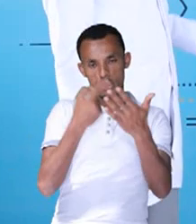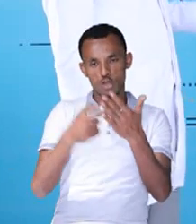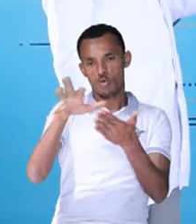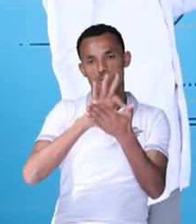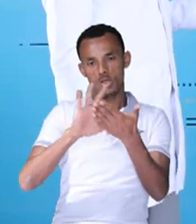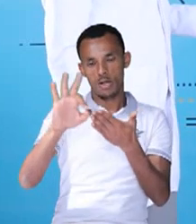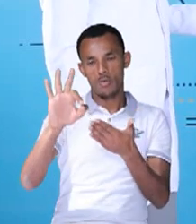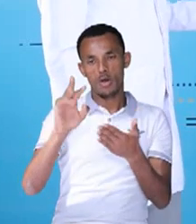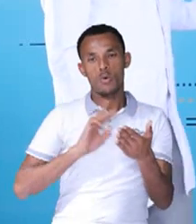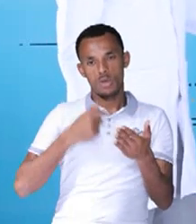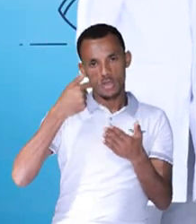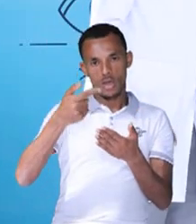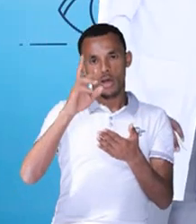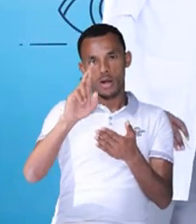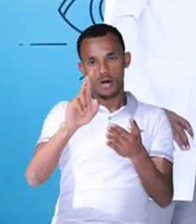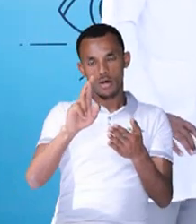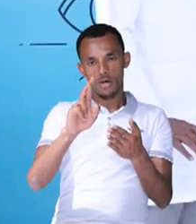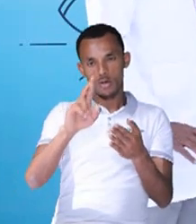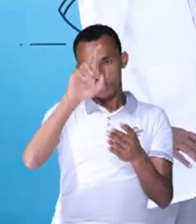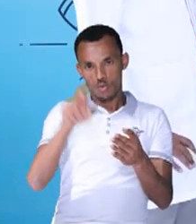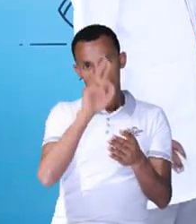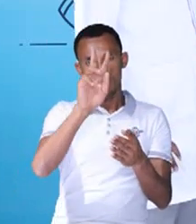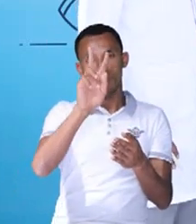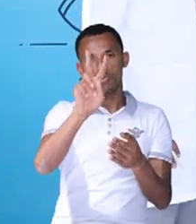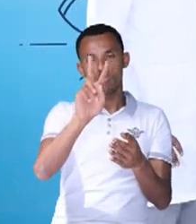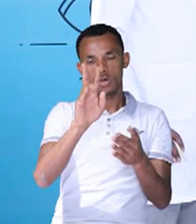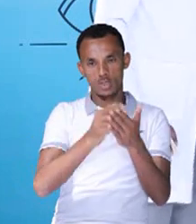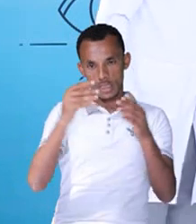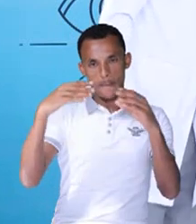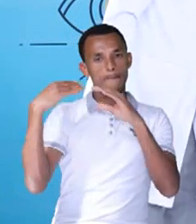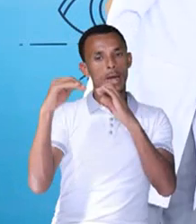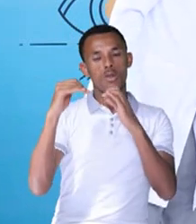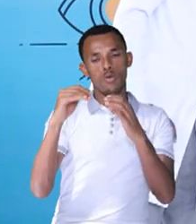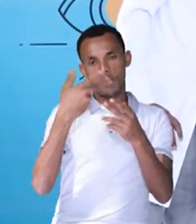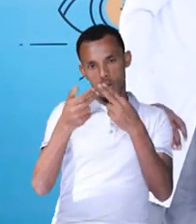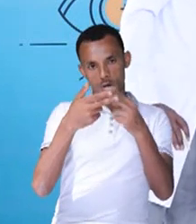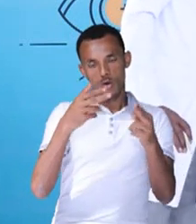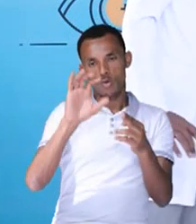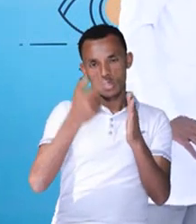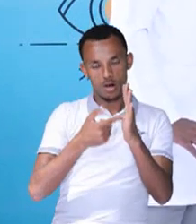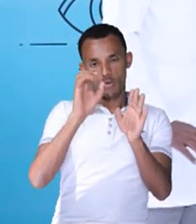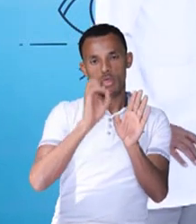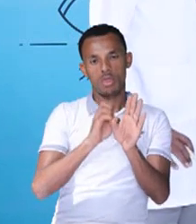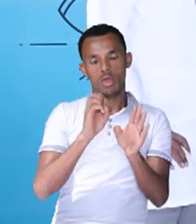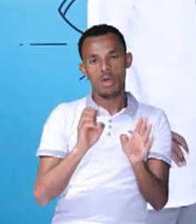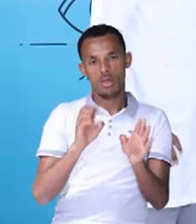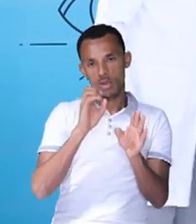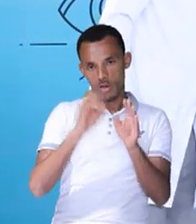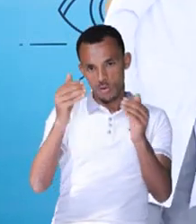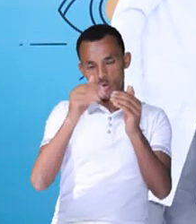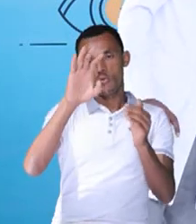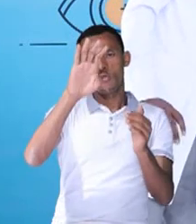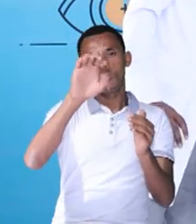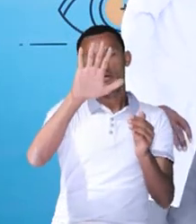number? We said r root 2, which is the magnitude, multiplied by cosine of theta. Theta it is